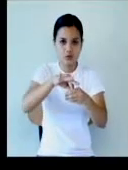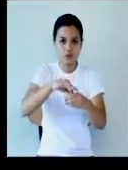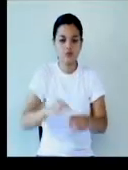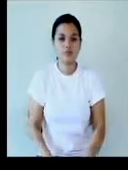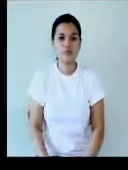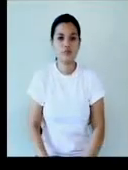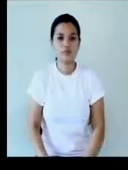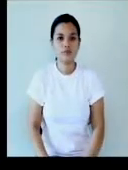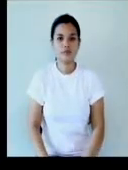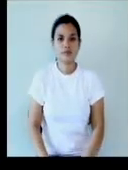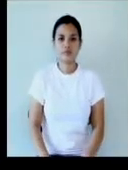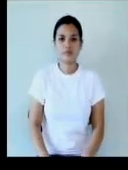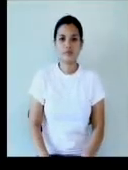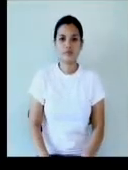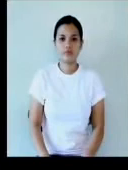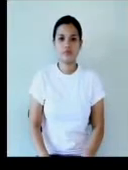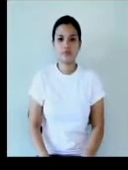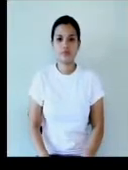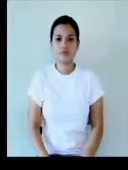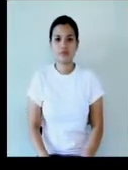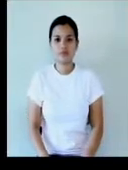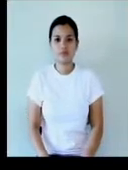group that you will vote for.